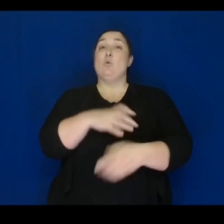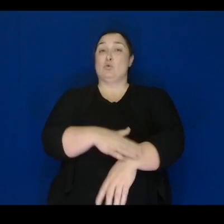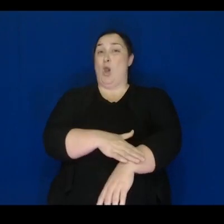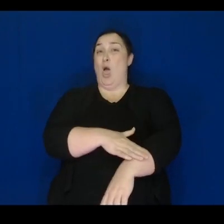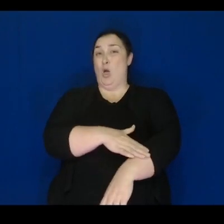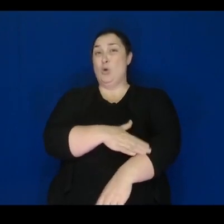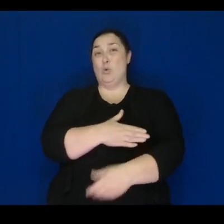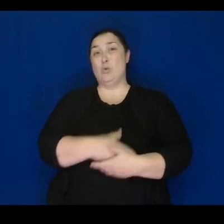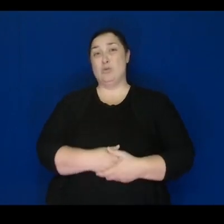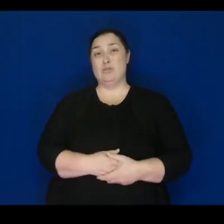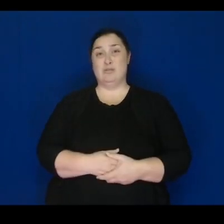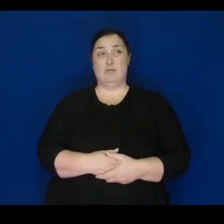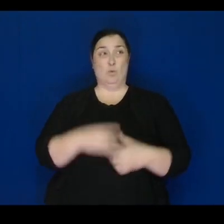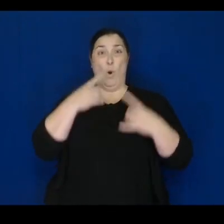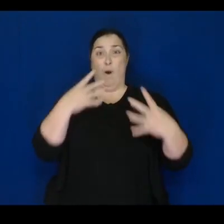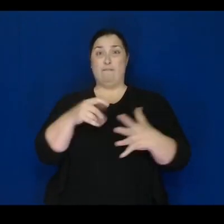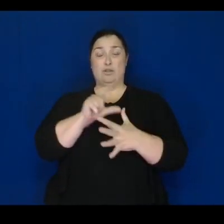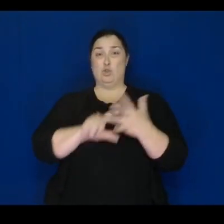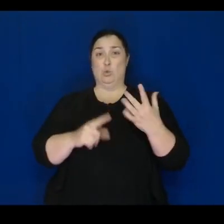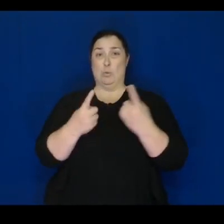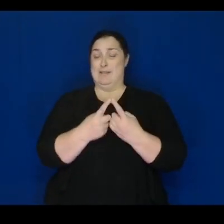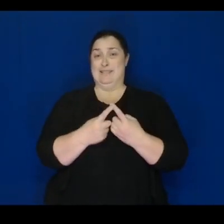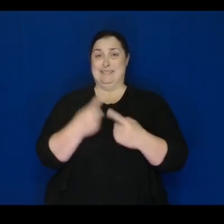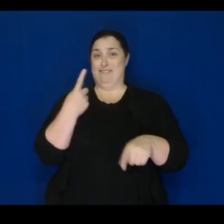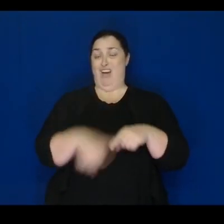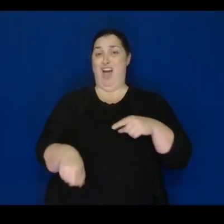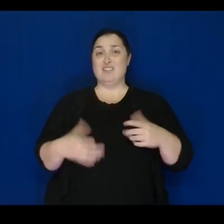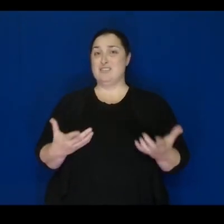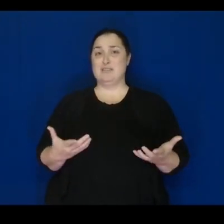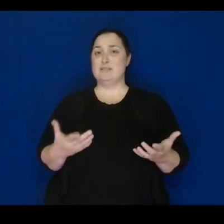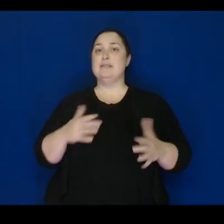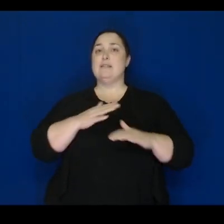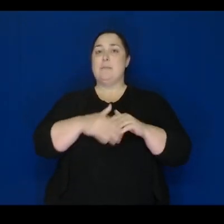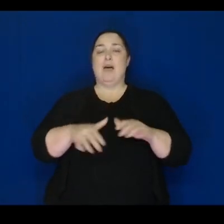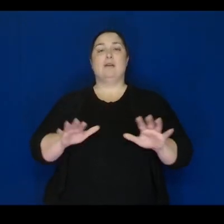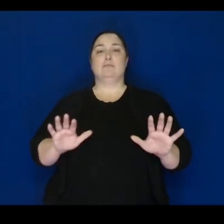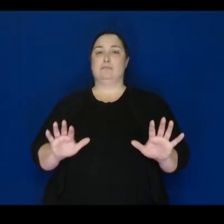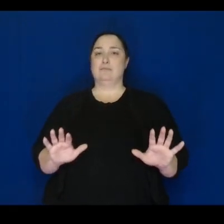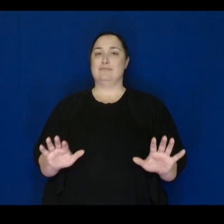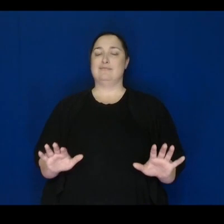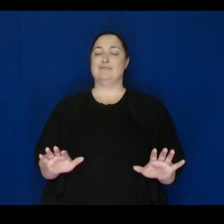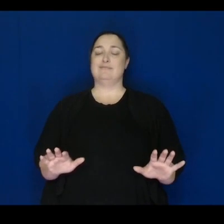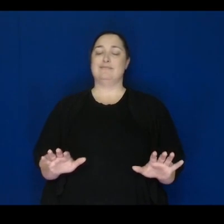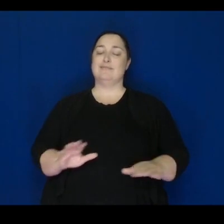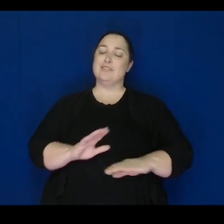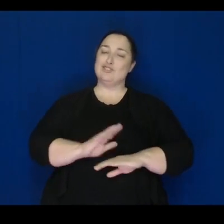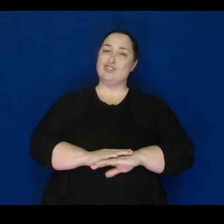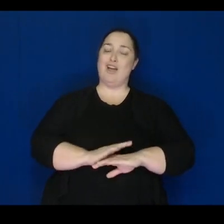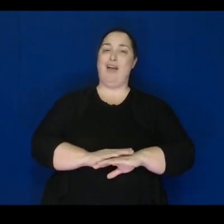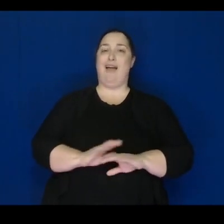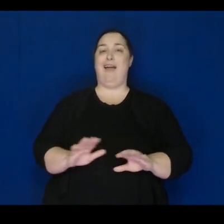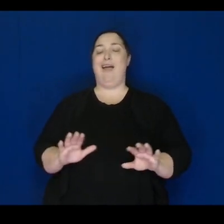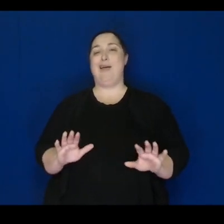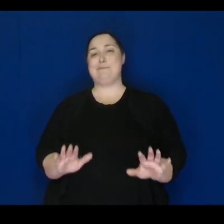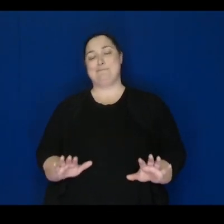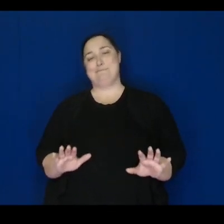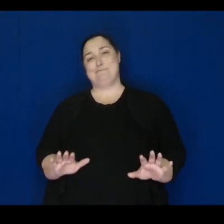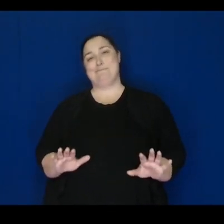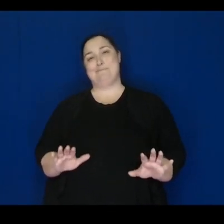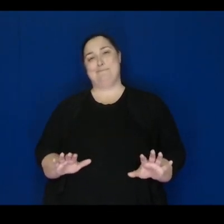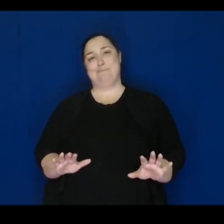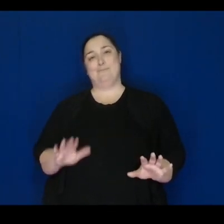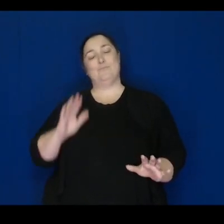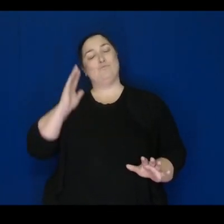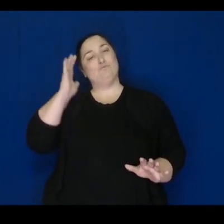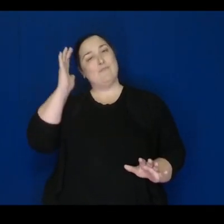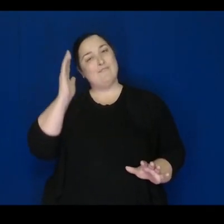do things so fast, and it's just really about slowing down and taking those moments just to take your time in the gallery spaces and really